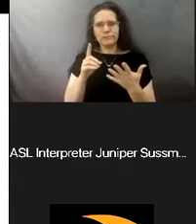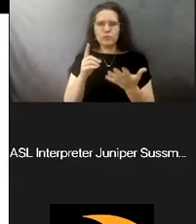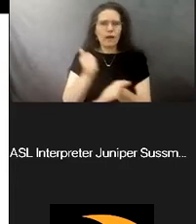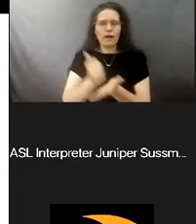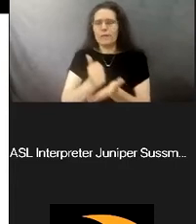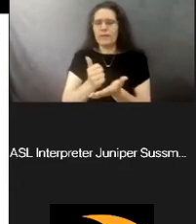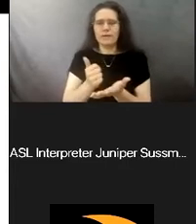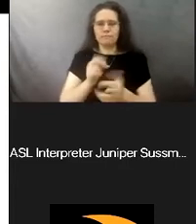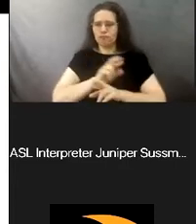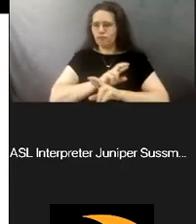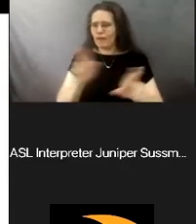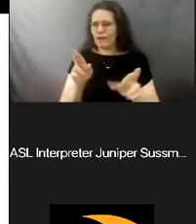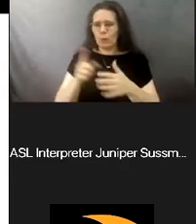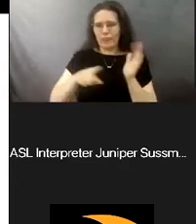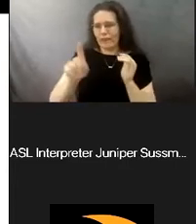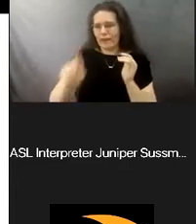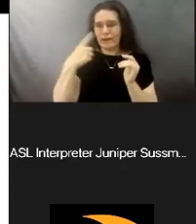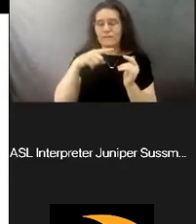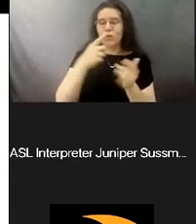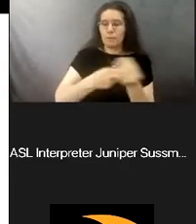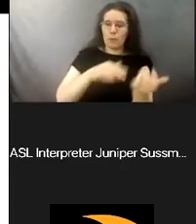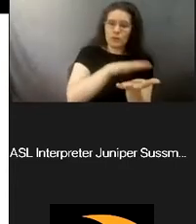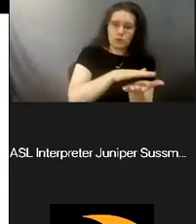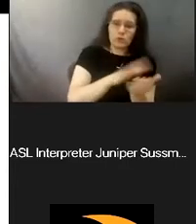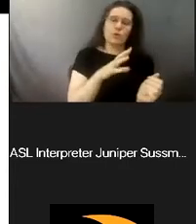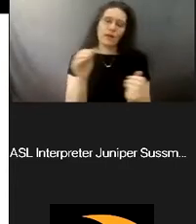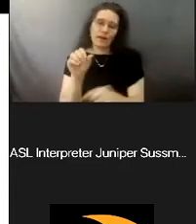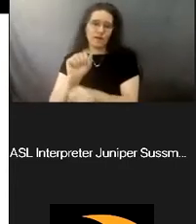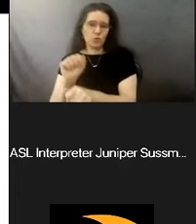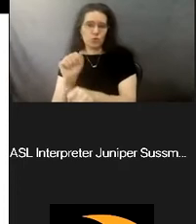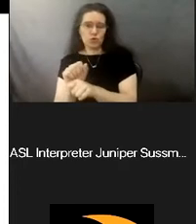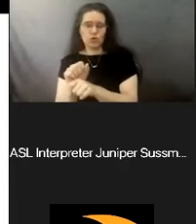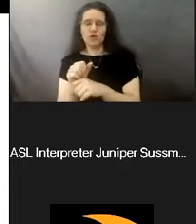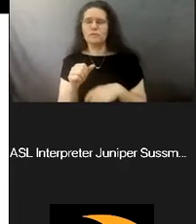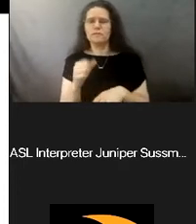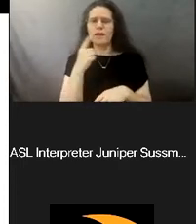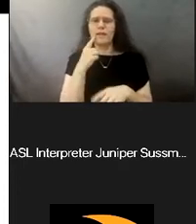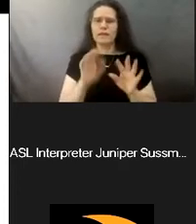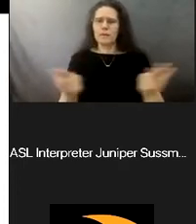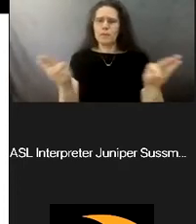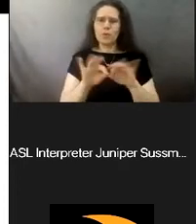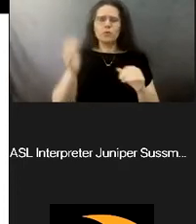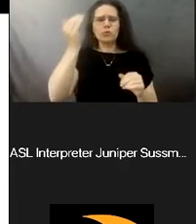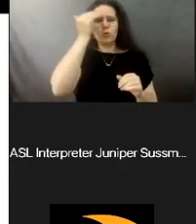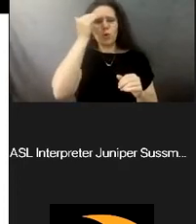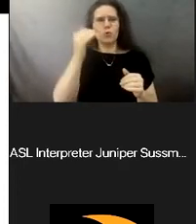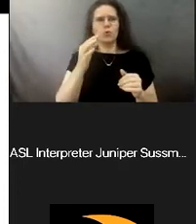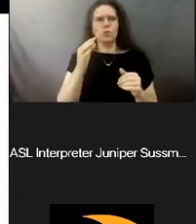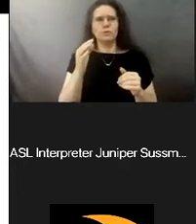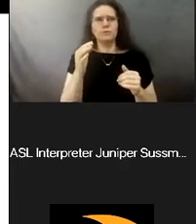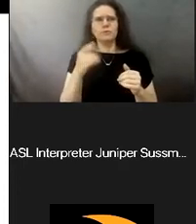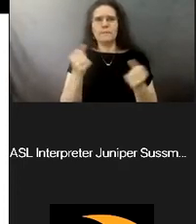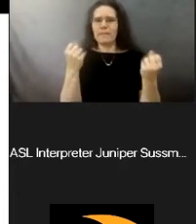for school, but also for work. So I think it's also important to remember that as we're talking about this, a lot of our pediatric